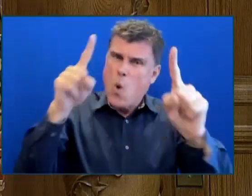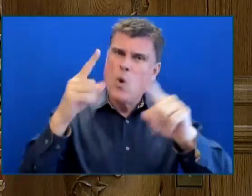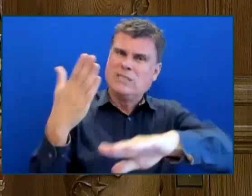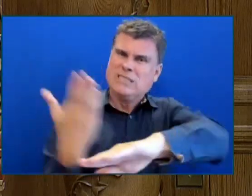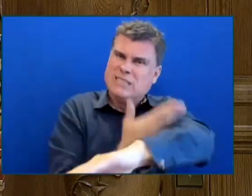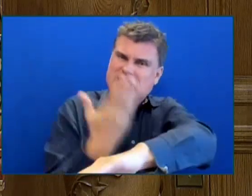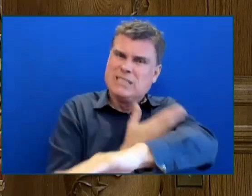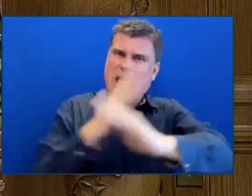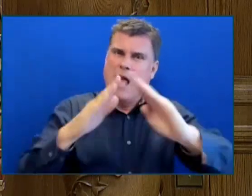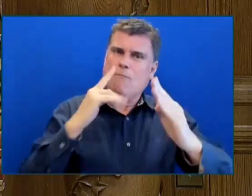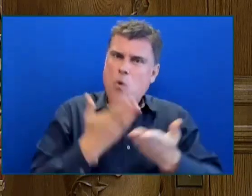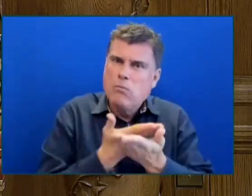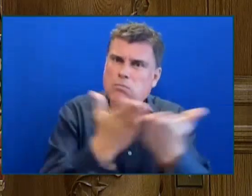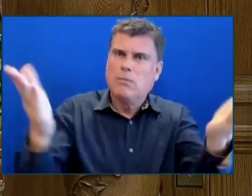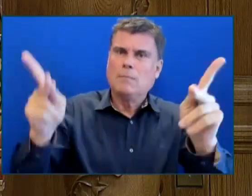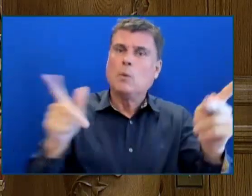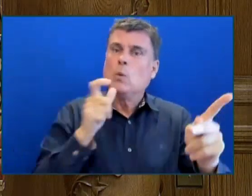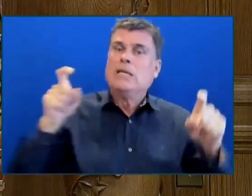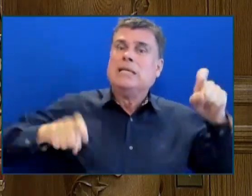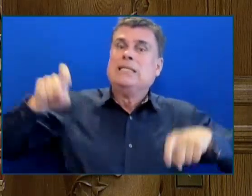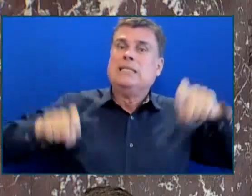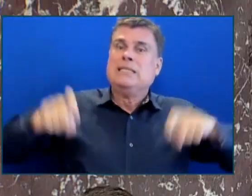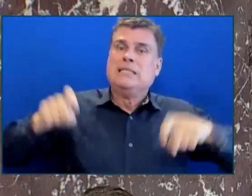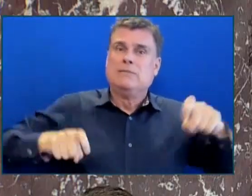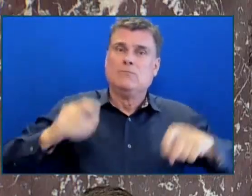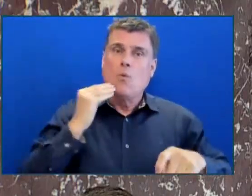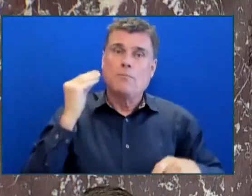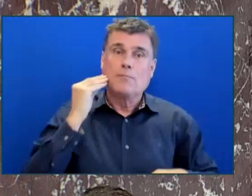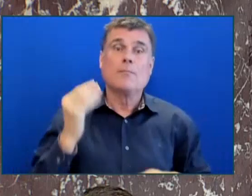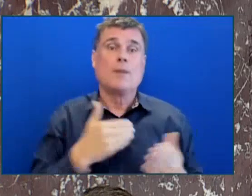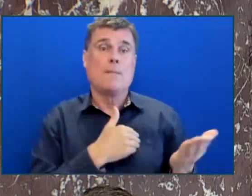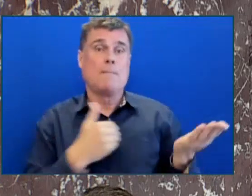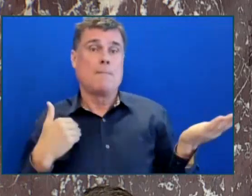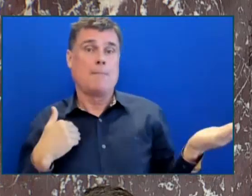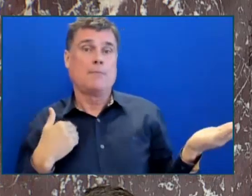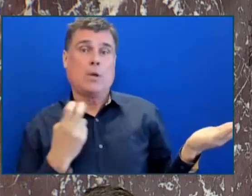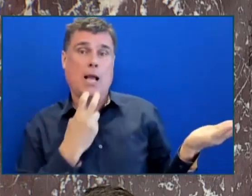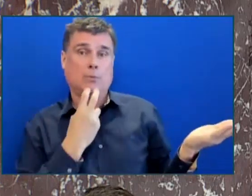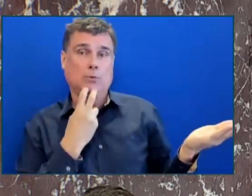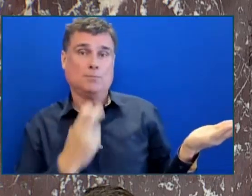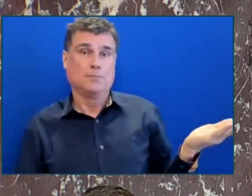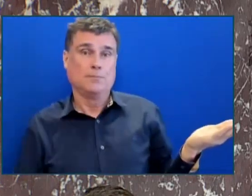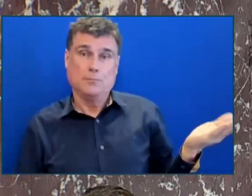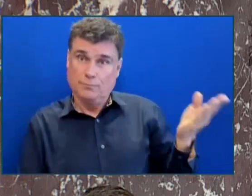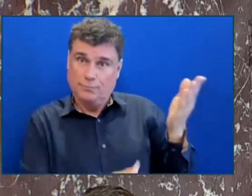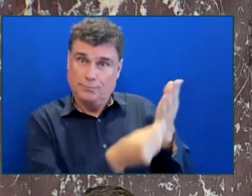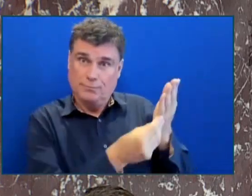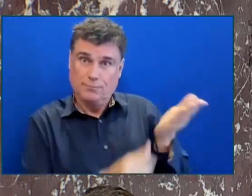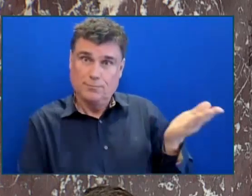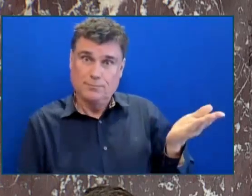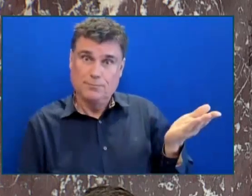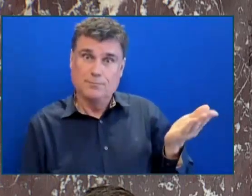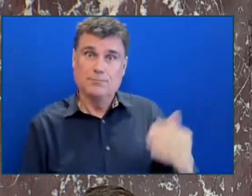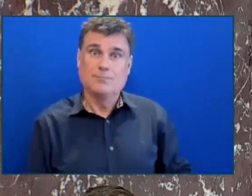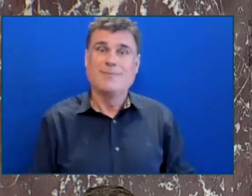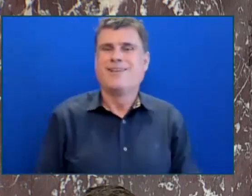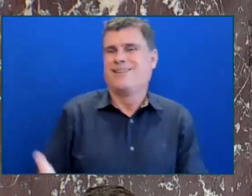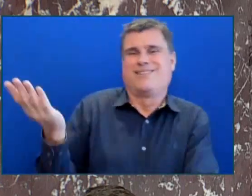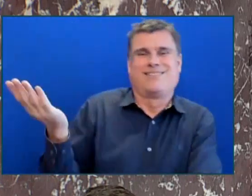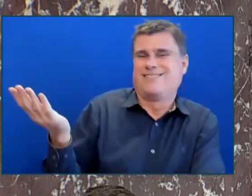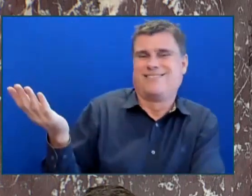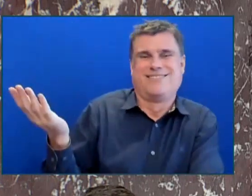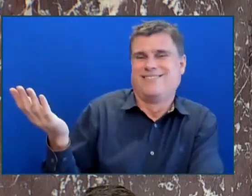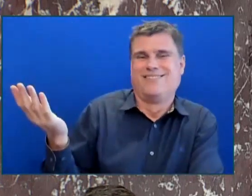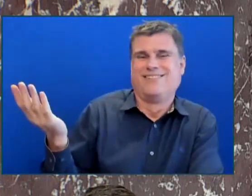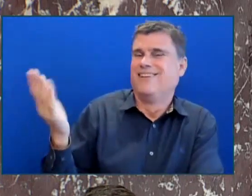Member for Kamloops North Thompson, supplemental. Thank you, Mr. Speaker. Well, this Premier's fingerprints are all over this BC housing scandal, and this is